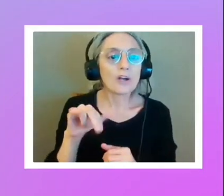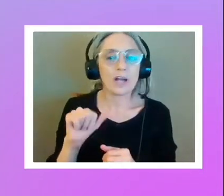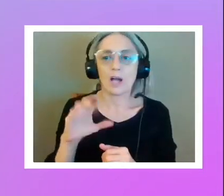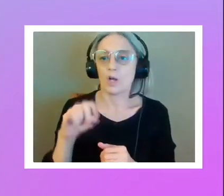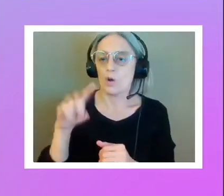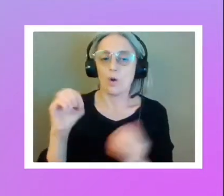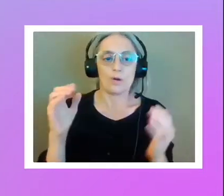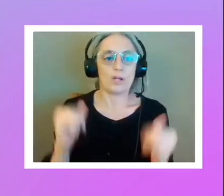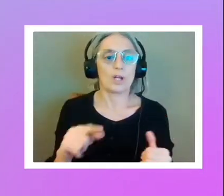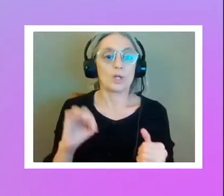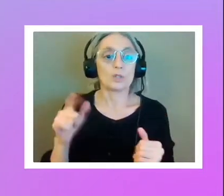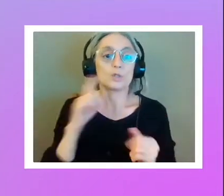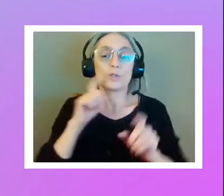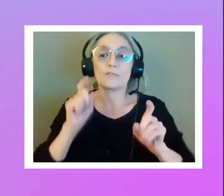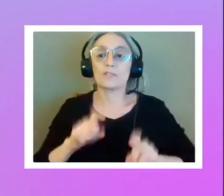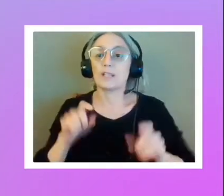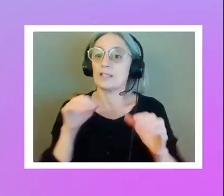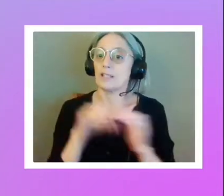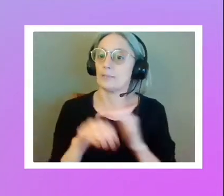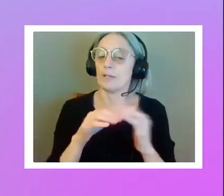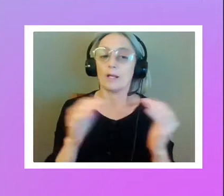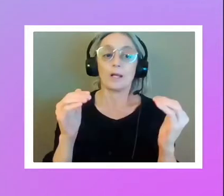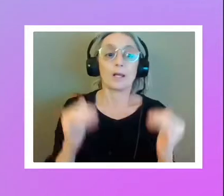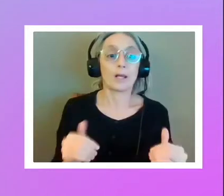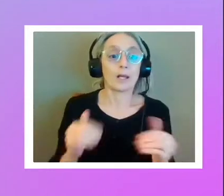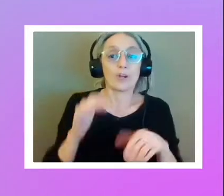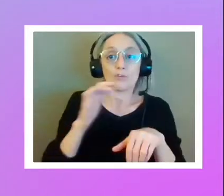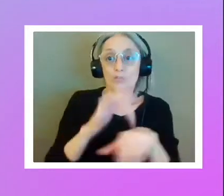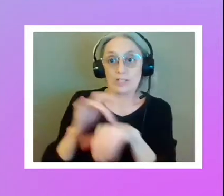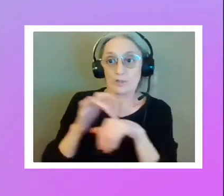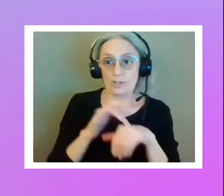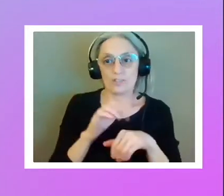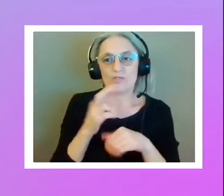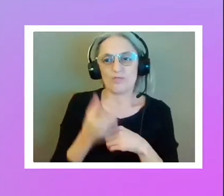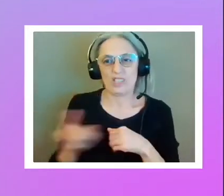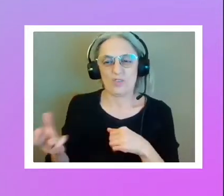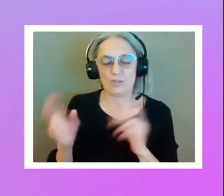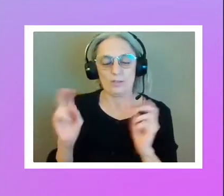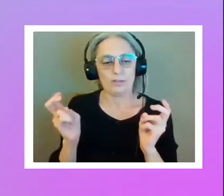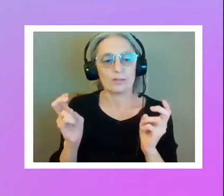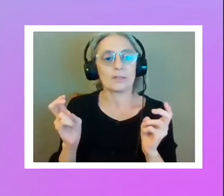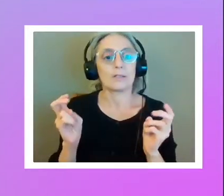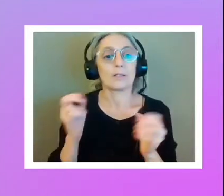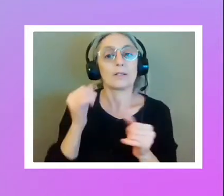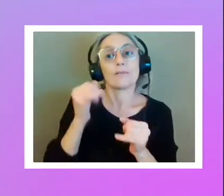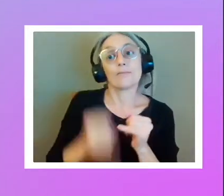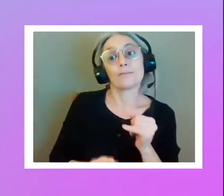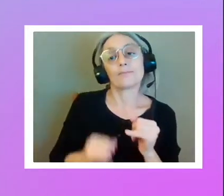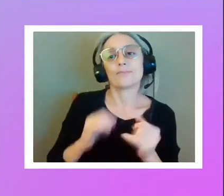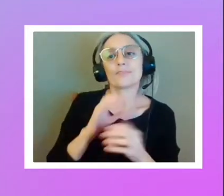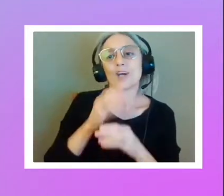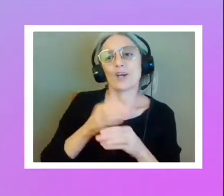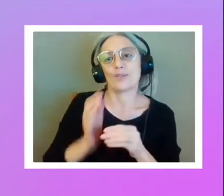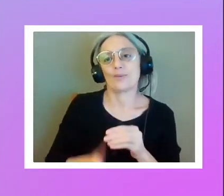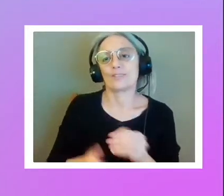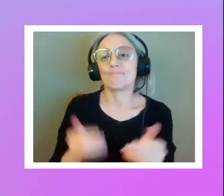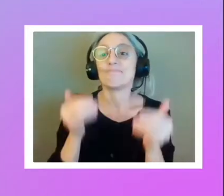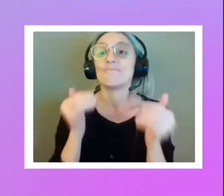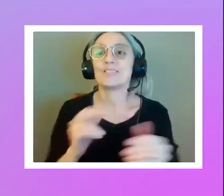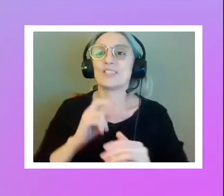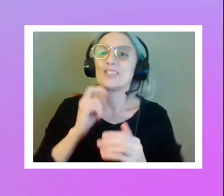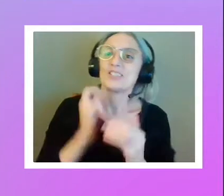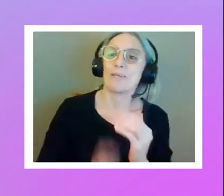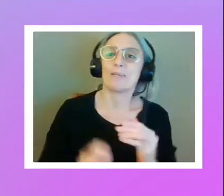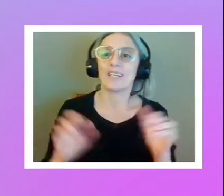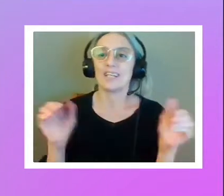accessibility, resources, and then finally we'll end this show with a nice conclusion. So let's get into that introduction.